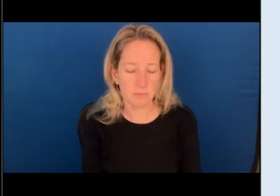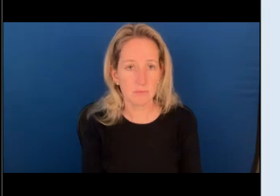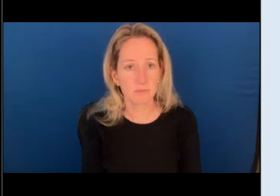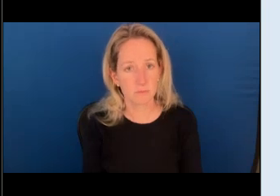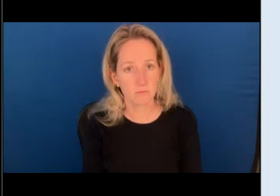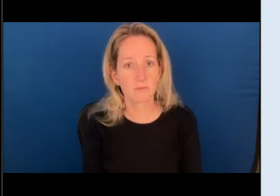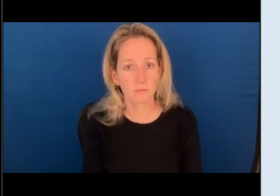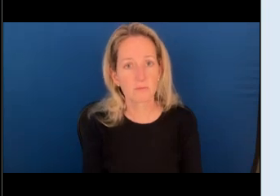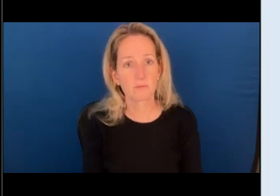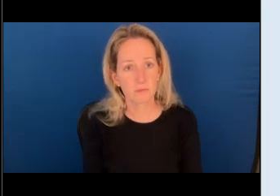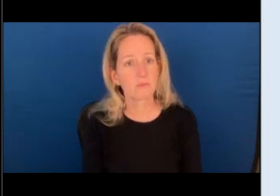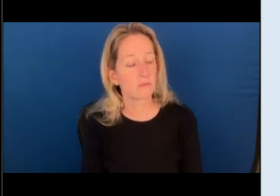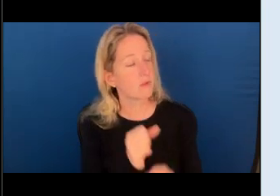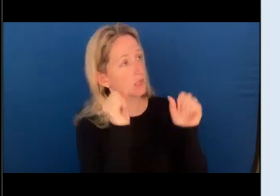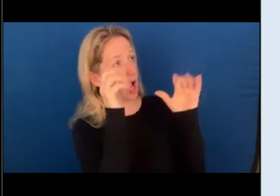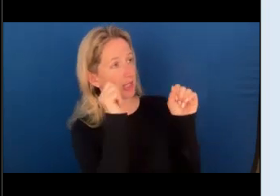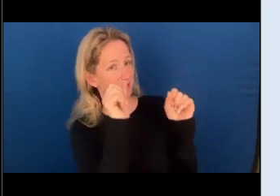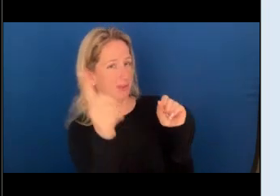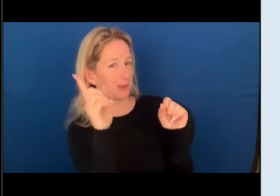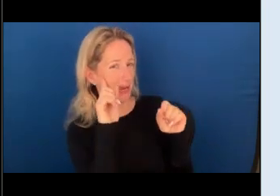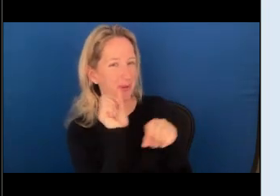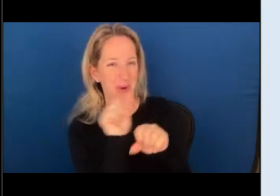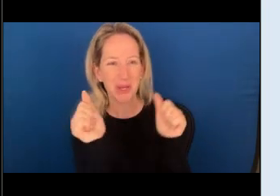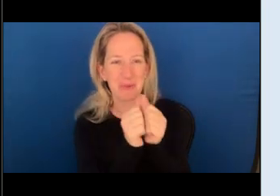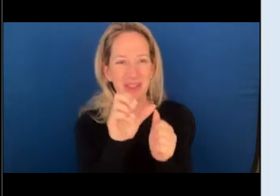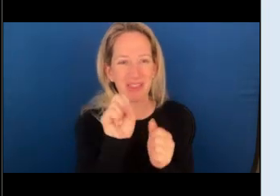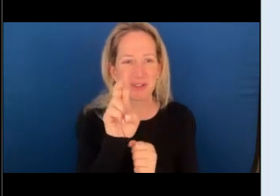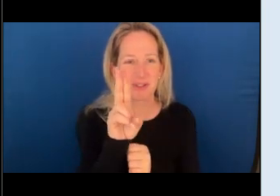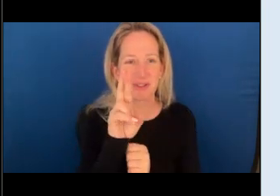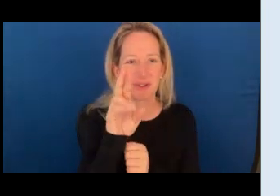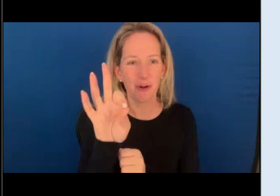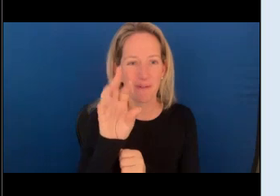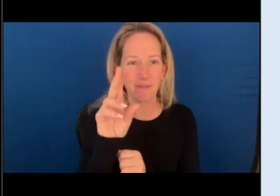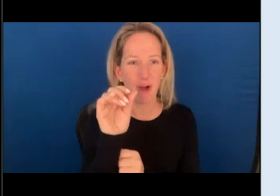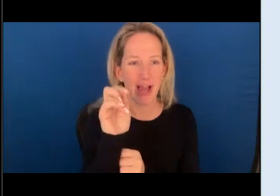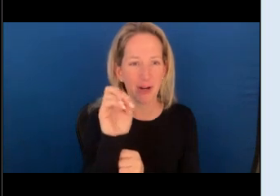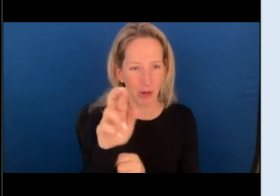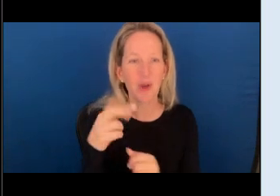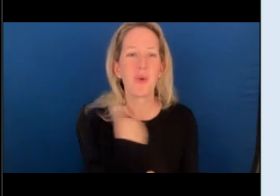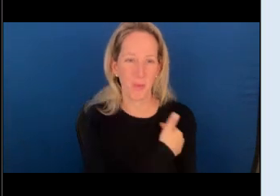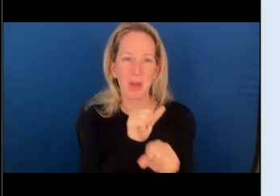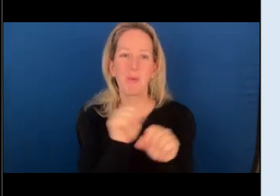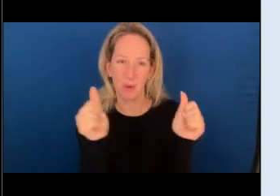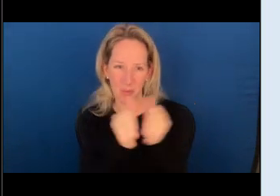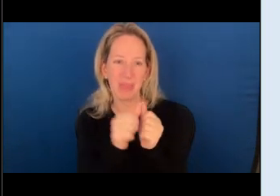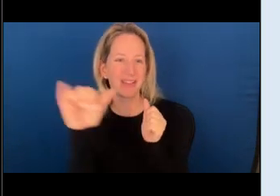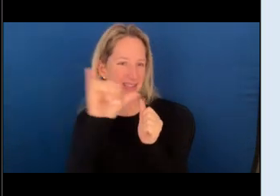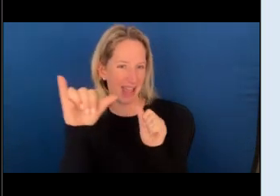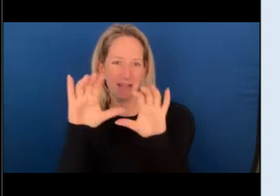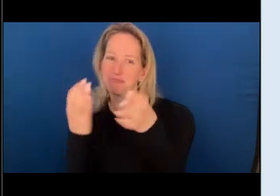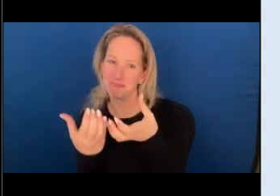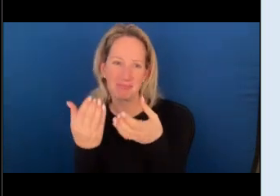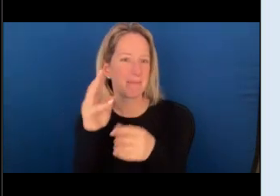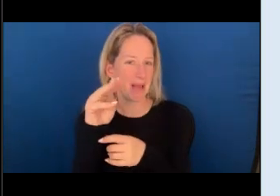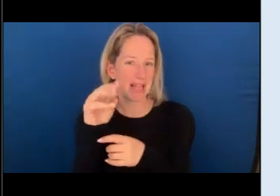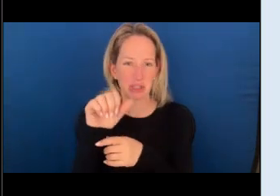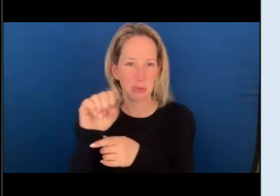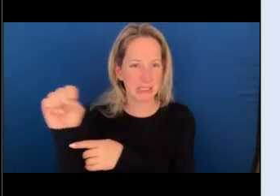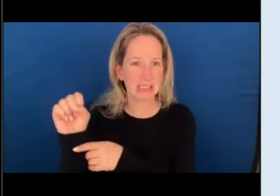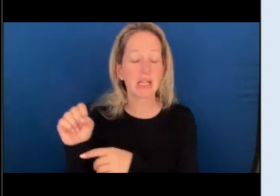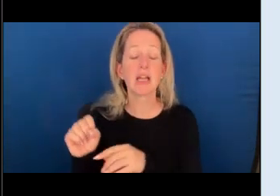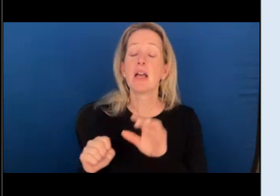It's awesome to hear that you're working with Surfrider. We work with Surfrider Massachusetts and Cape and Islands. To your community beach cleanup, I didn't